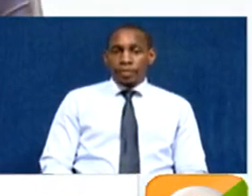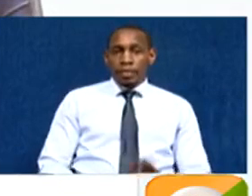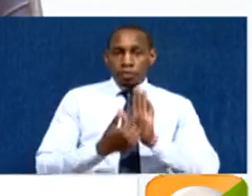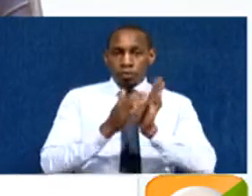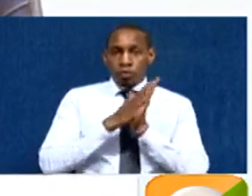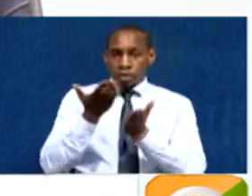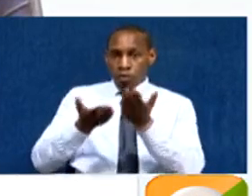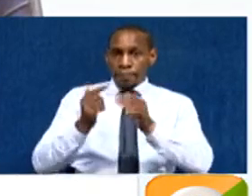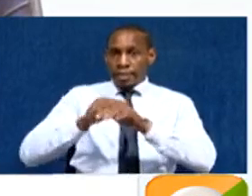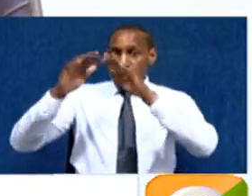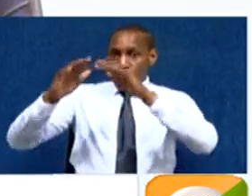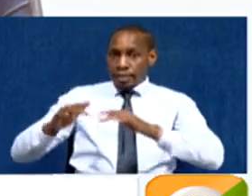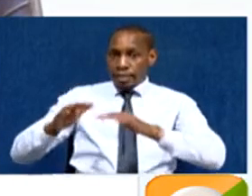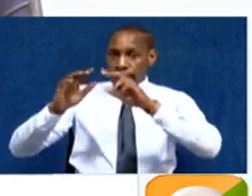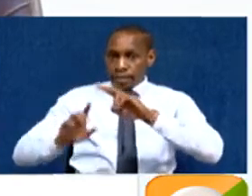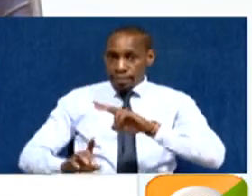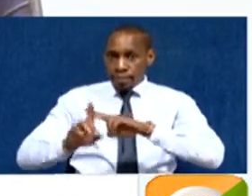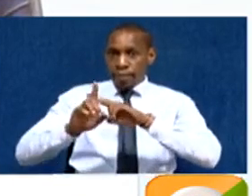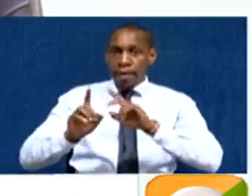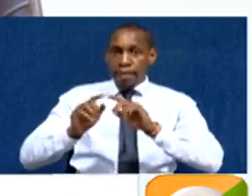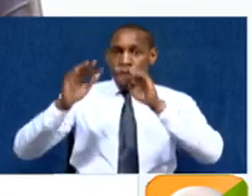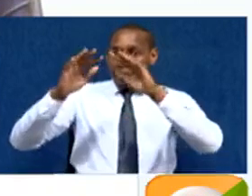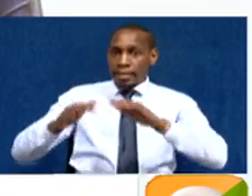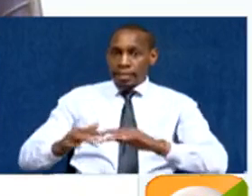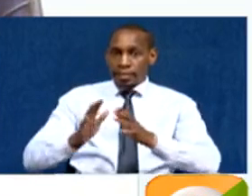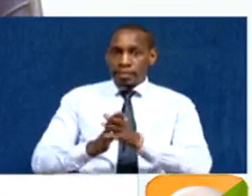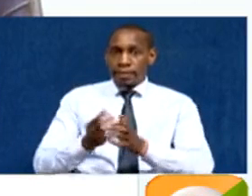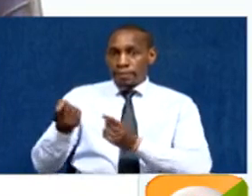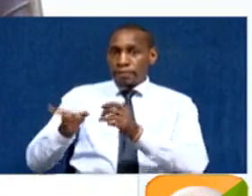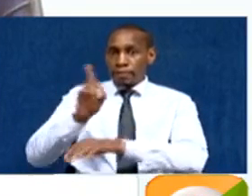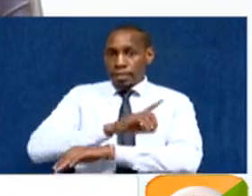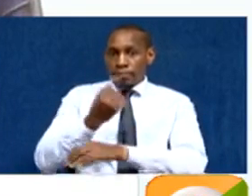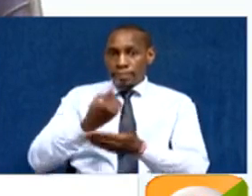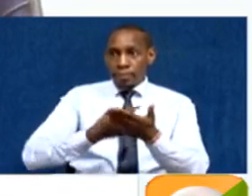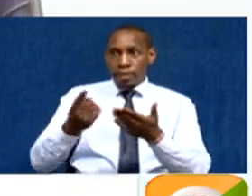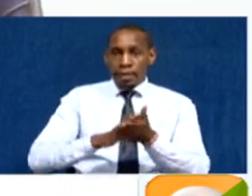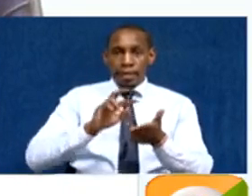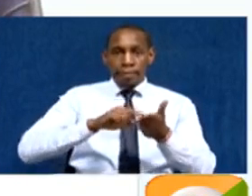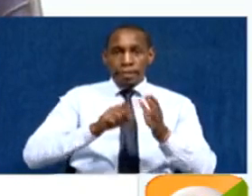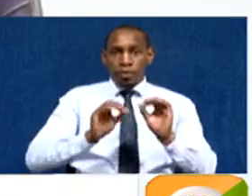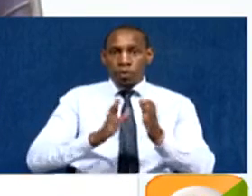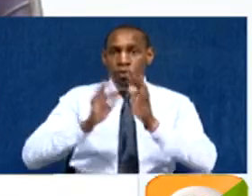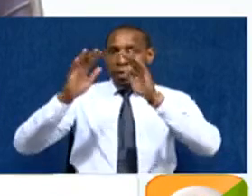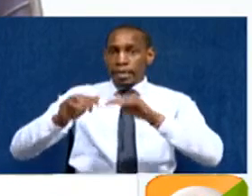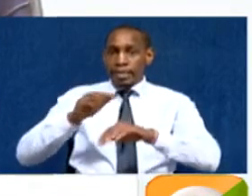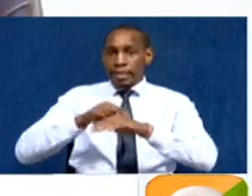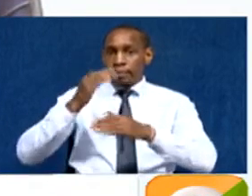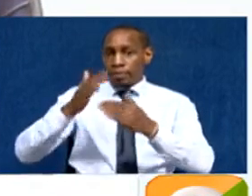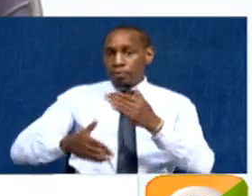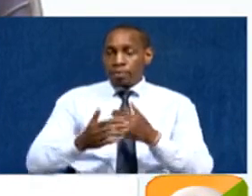If the rain season sets in and it doesn't rain one or two, a few days or 1 week, that doesn't mean the rain season has